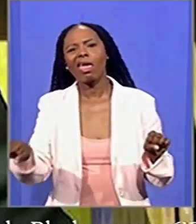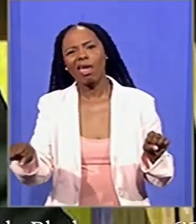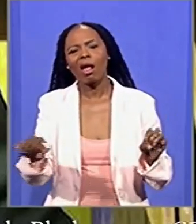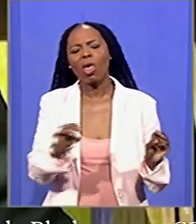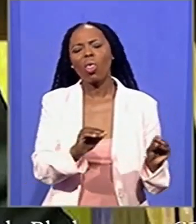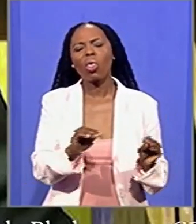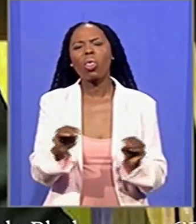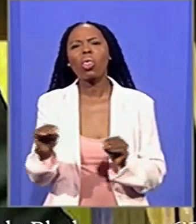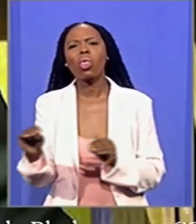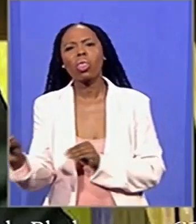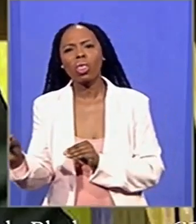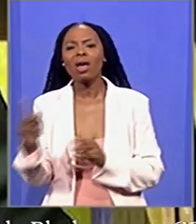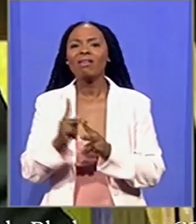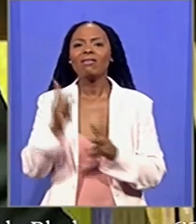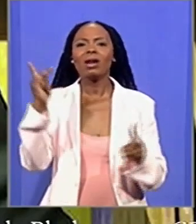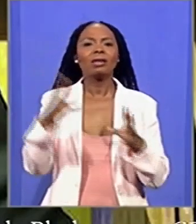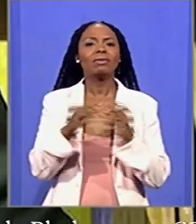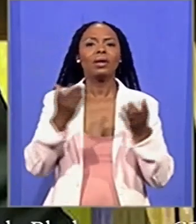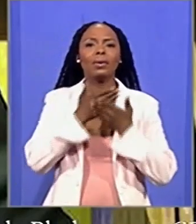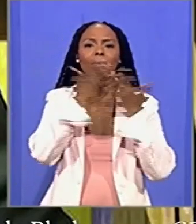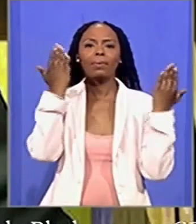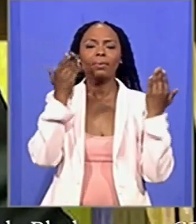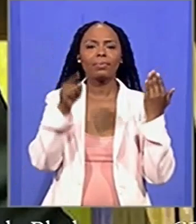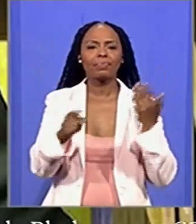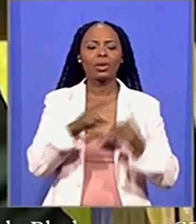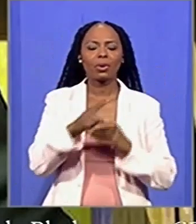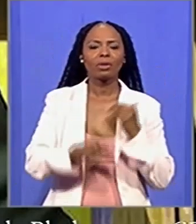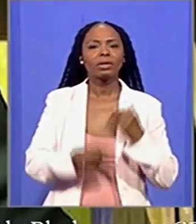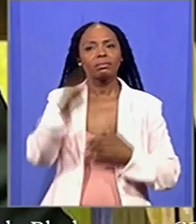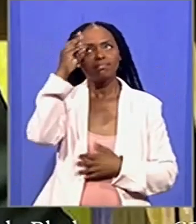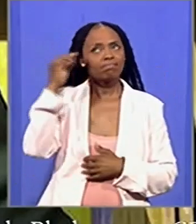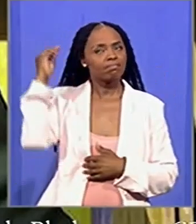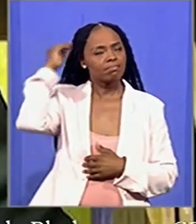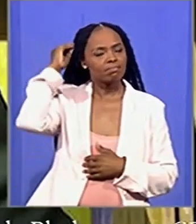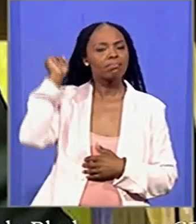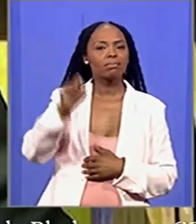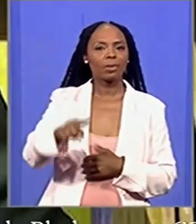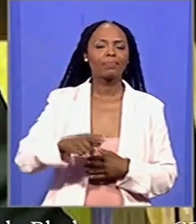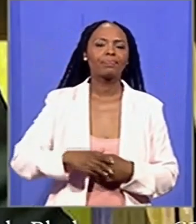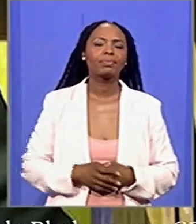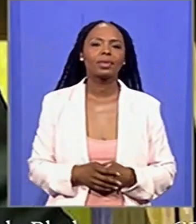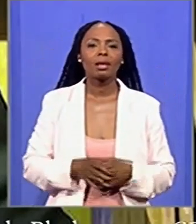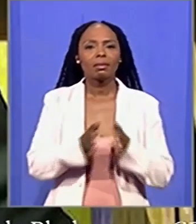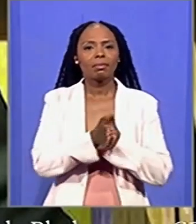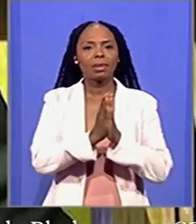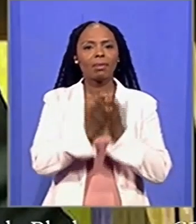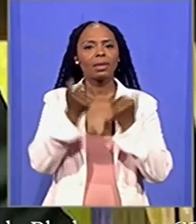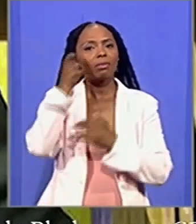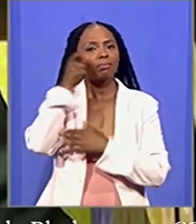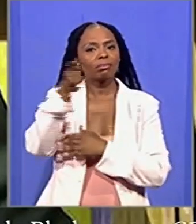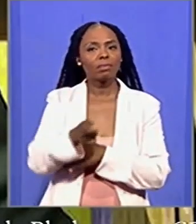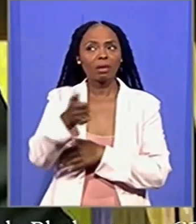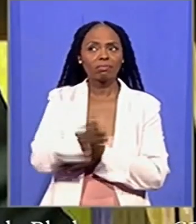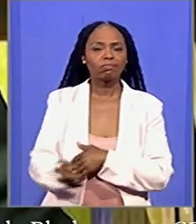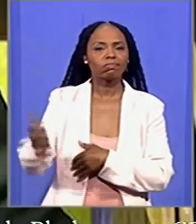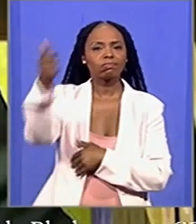judicial process. Conference noted that and urged judicial leadership